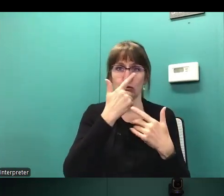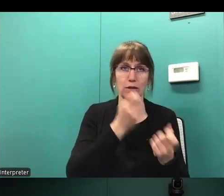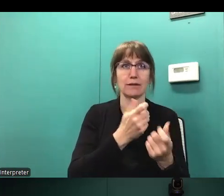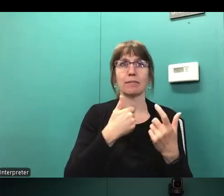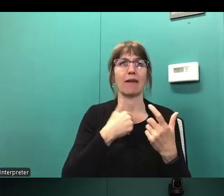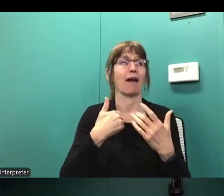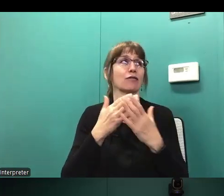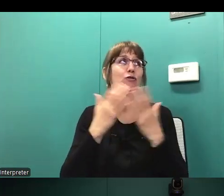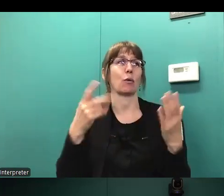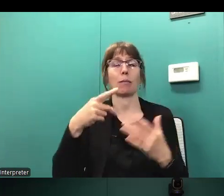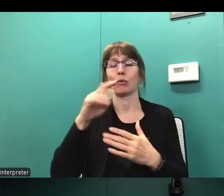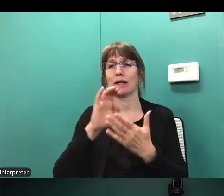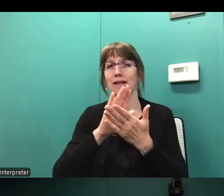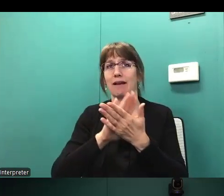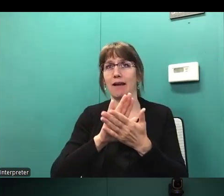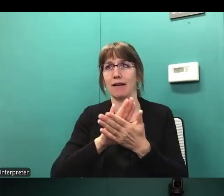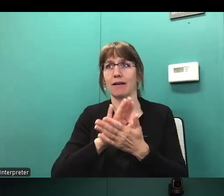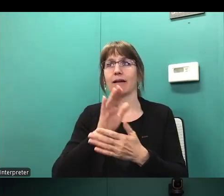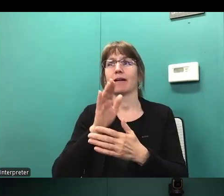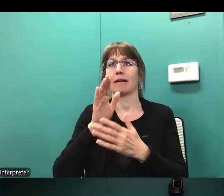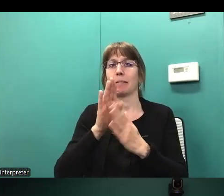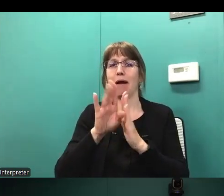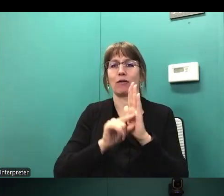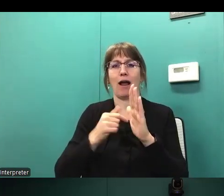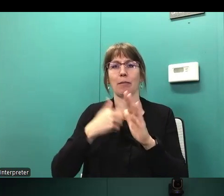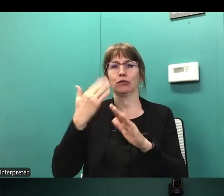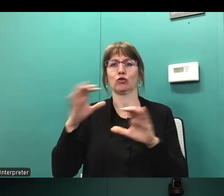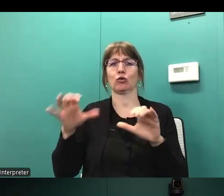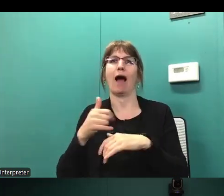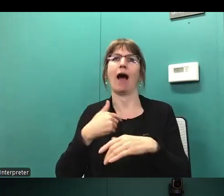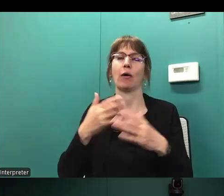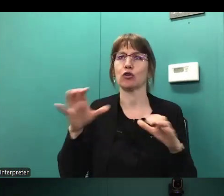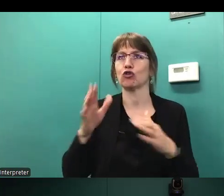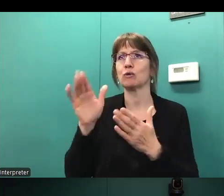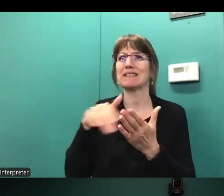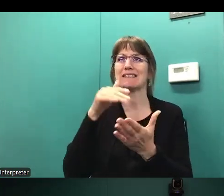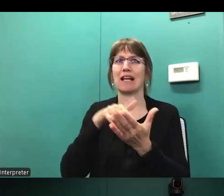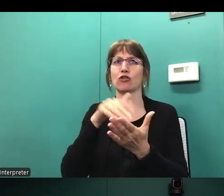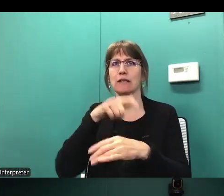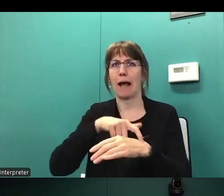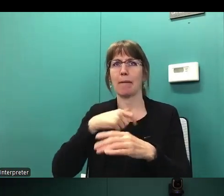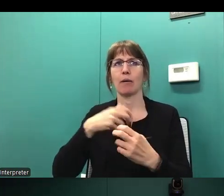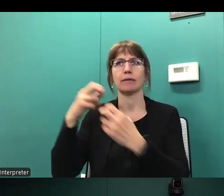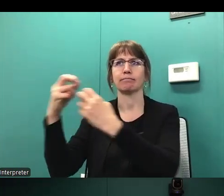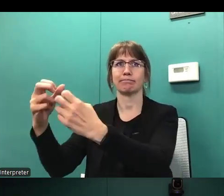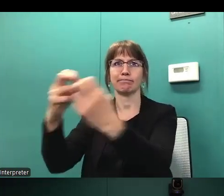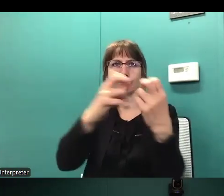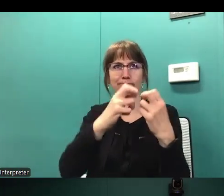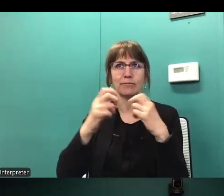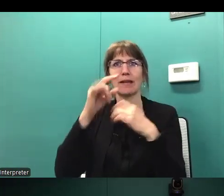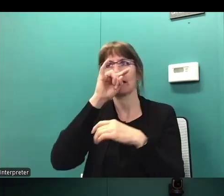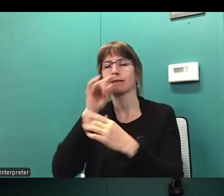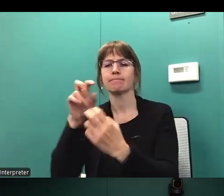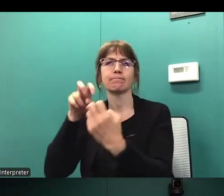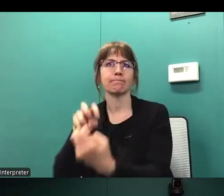so much preschool background, I would do this. I would take a lot of language samples during our center time when I could just sit down with the kid and just sit next to them as they